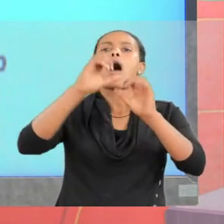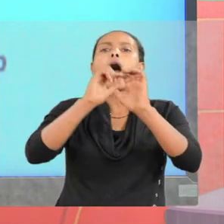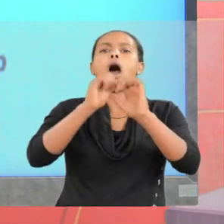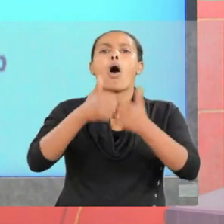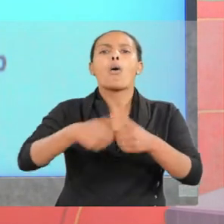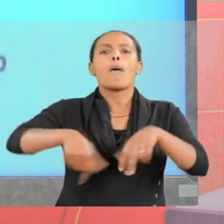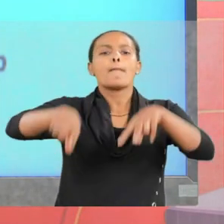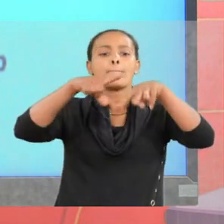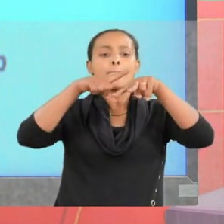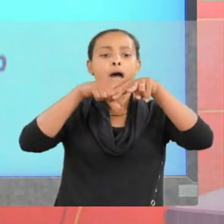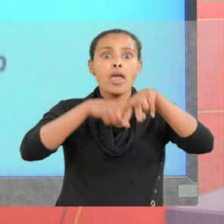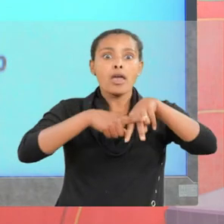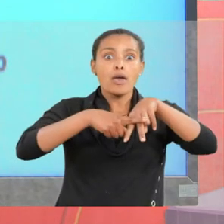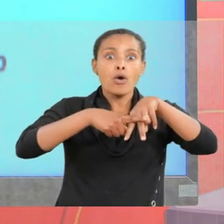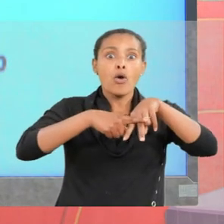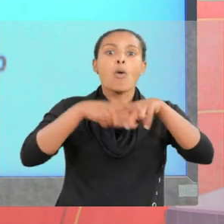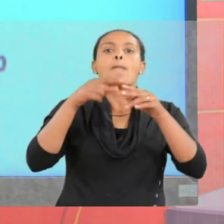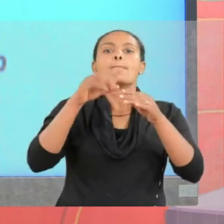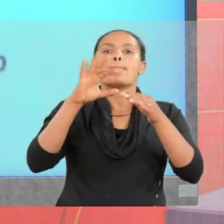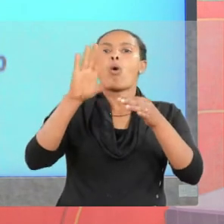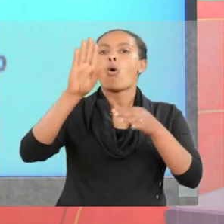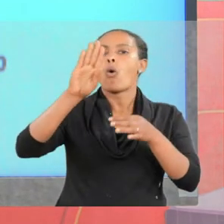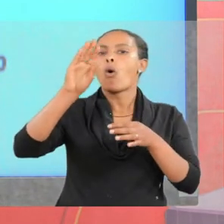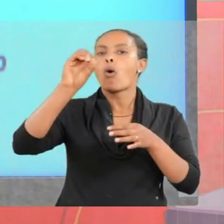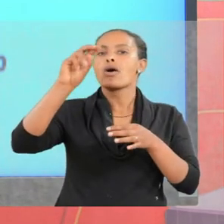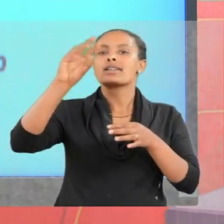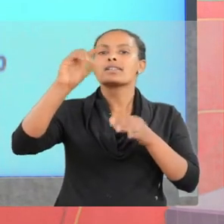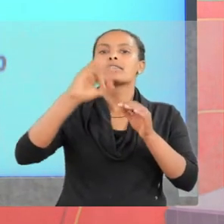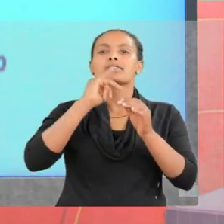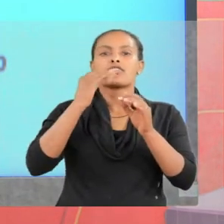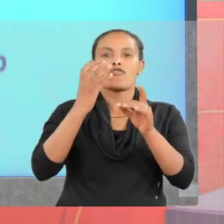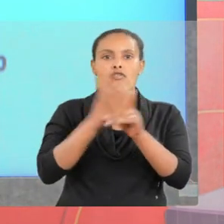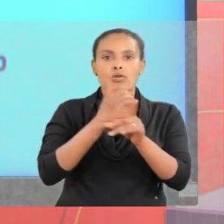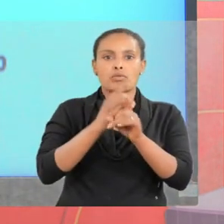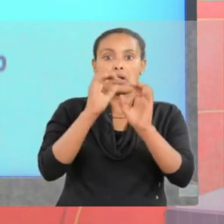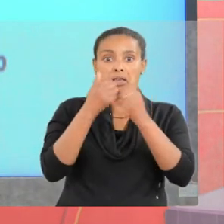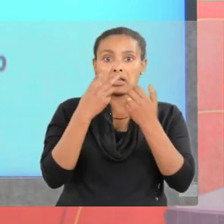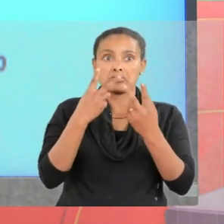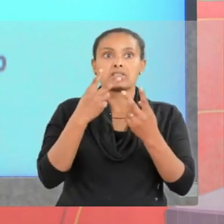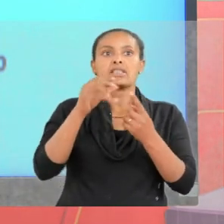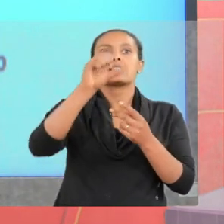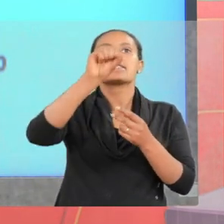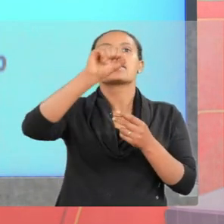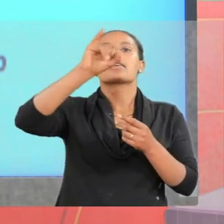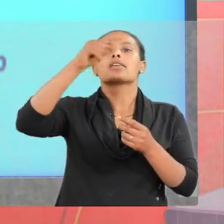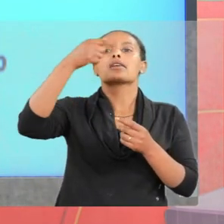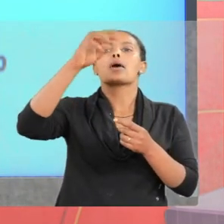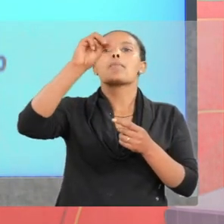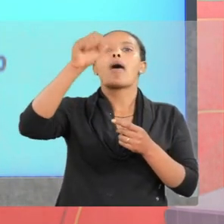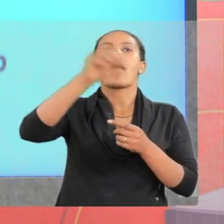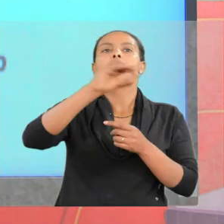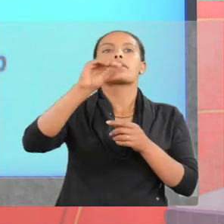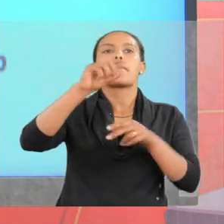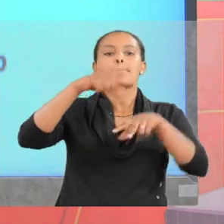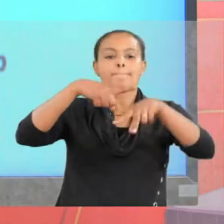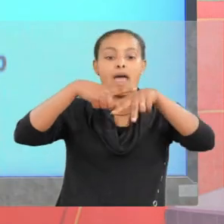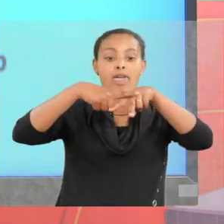How pi bond is formed? Let us see formation of sigma and pi